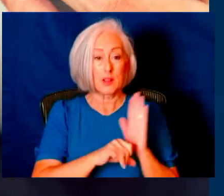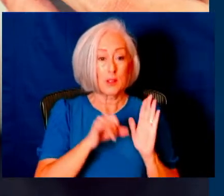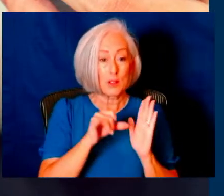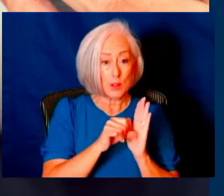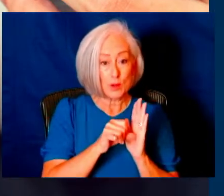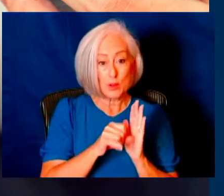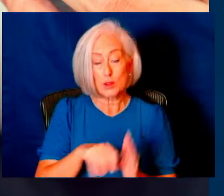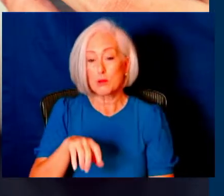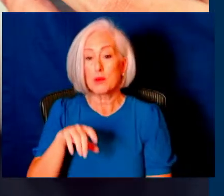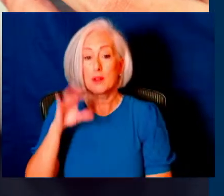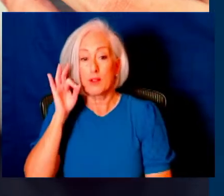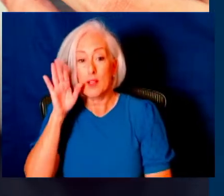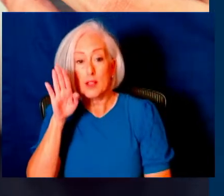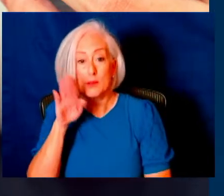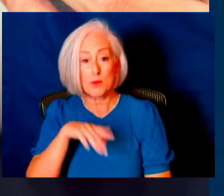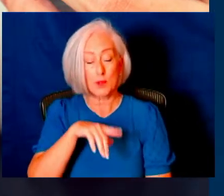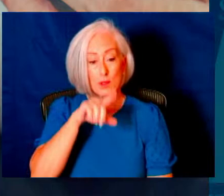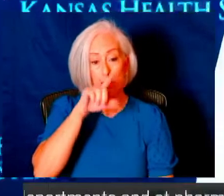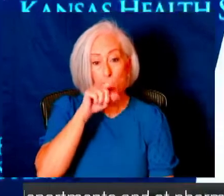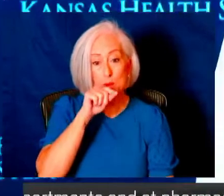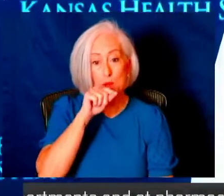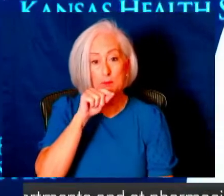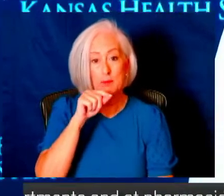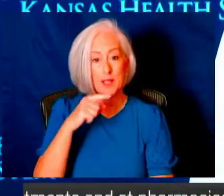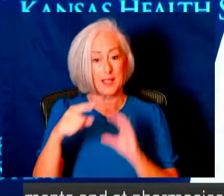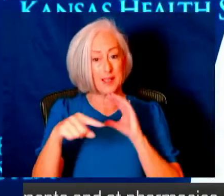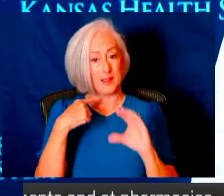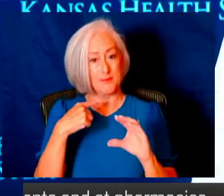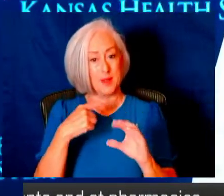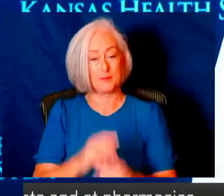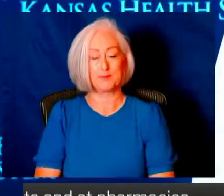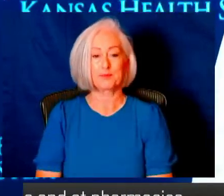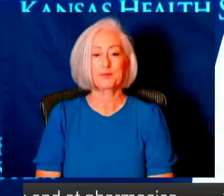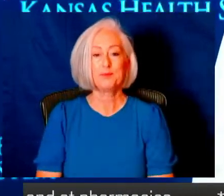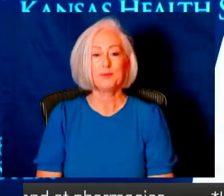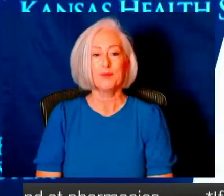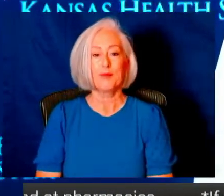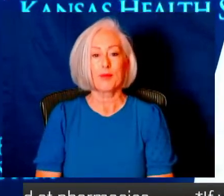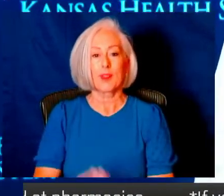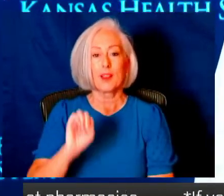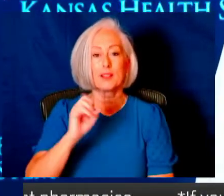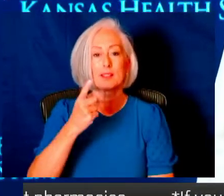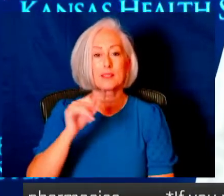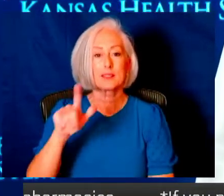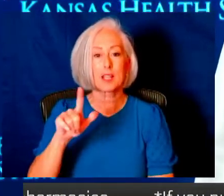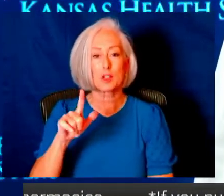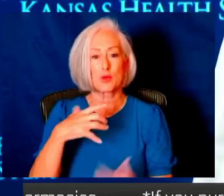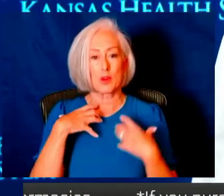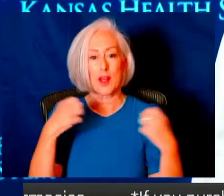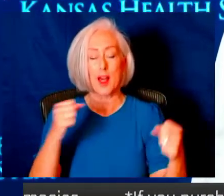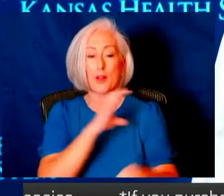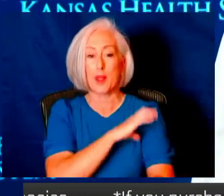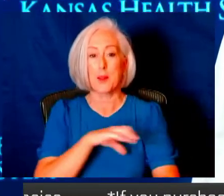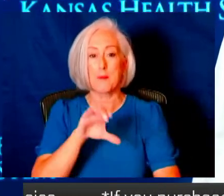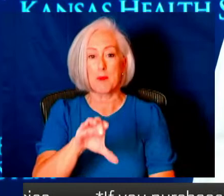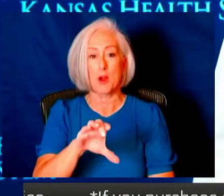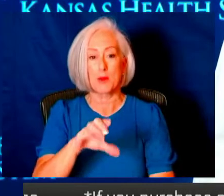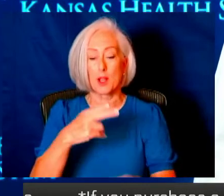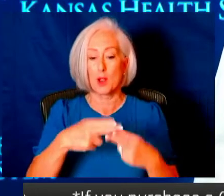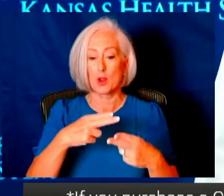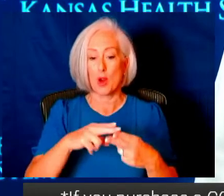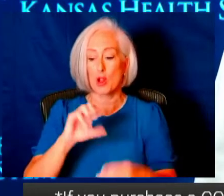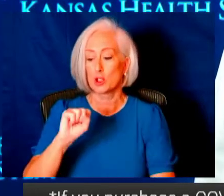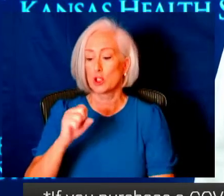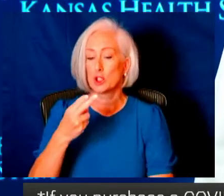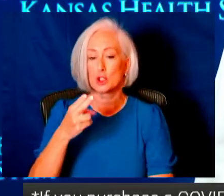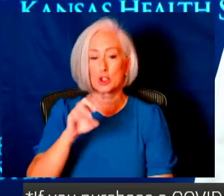right here on your screen. Sexual health empowerment, otherwise known as the SHE Study, here in Kansas City,